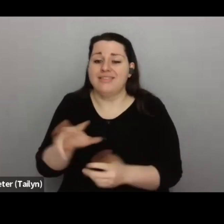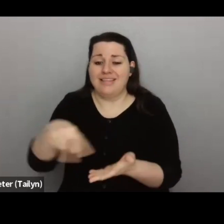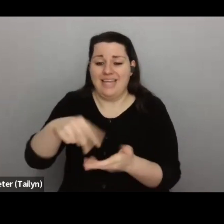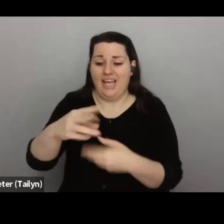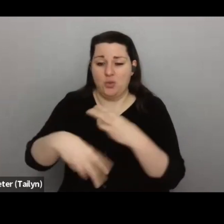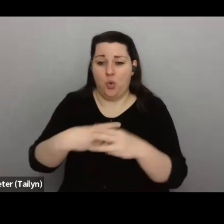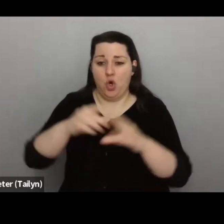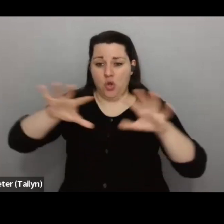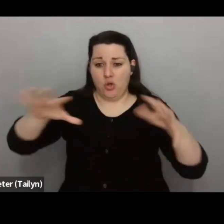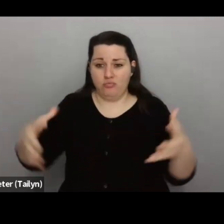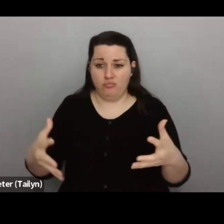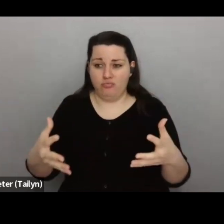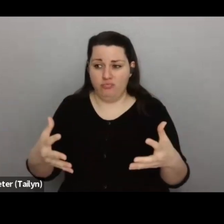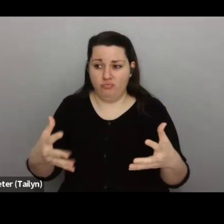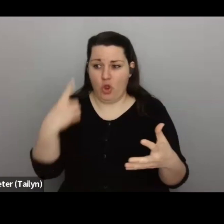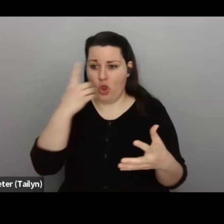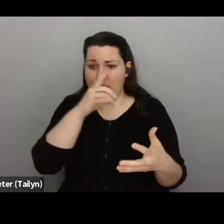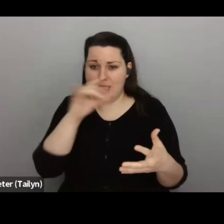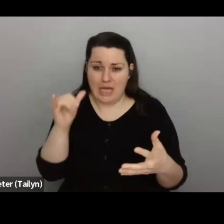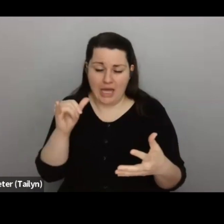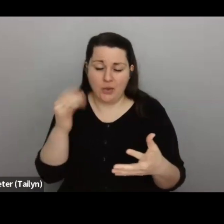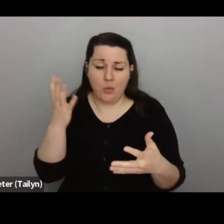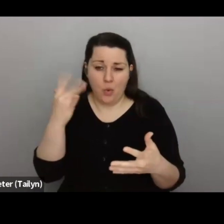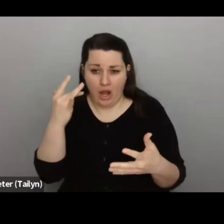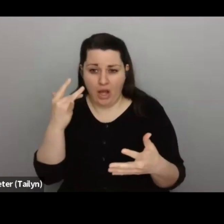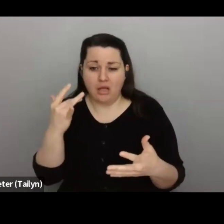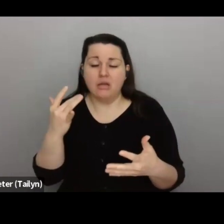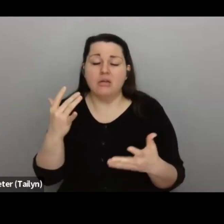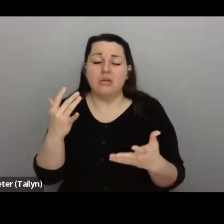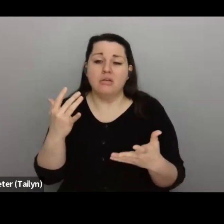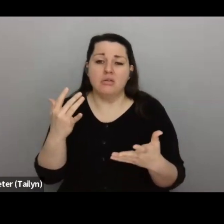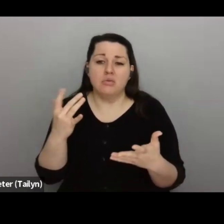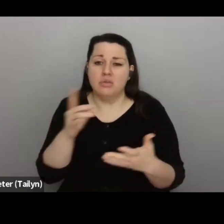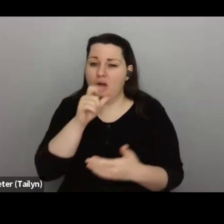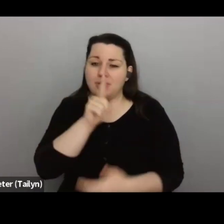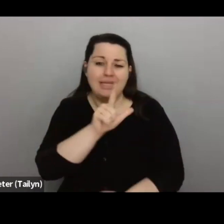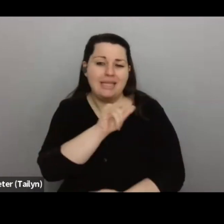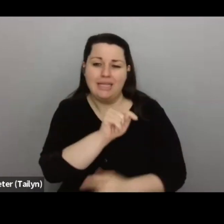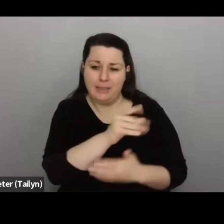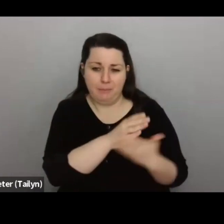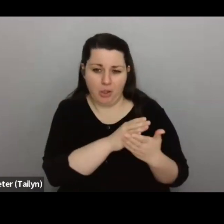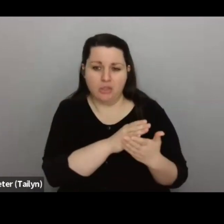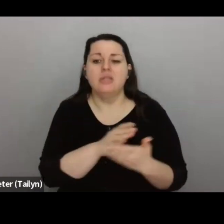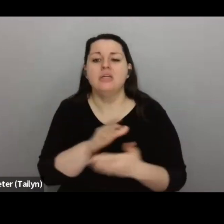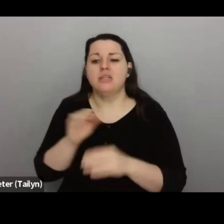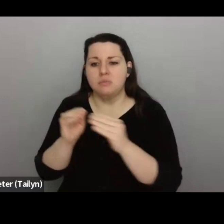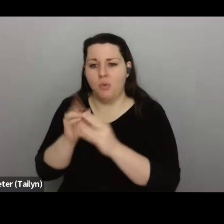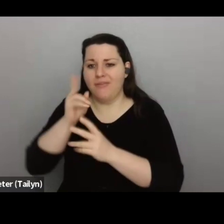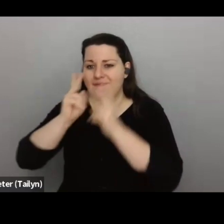looks like and why. So there's not really the literary component.